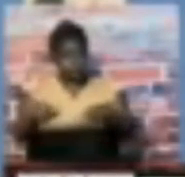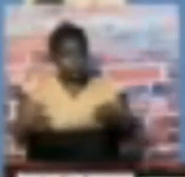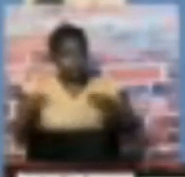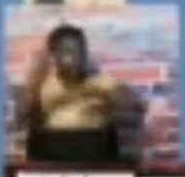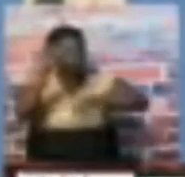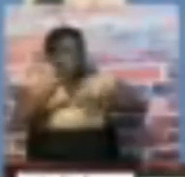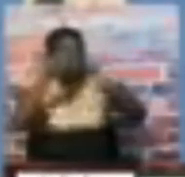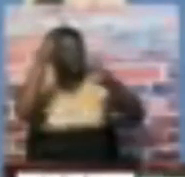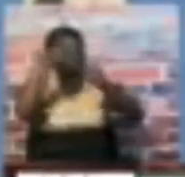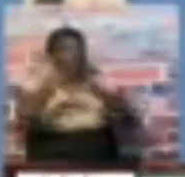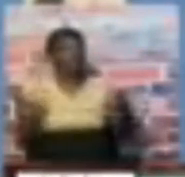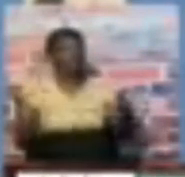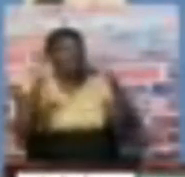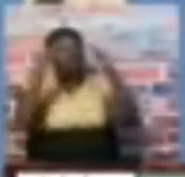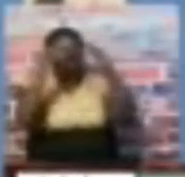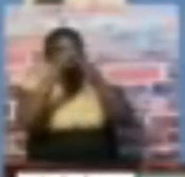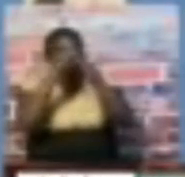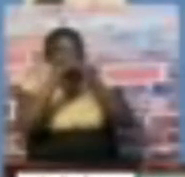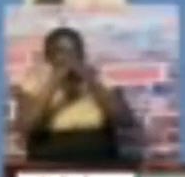donated to State House.